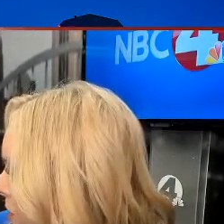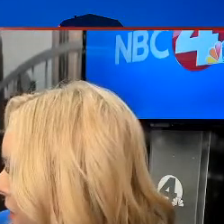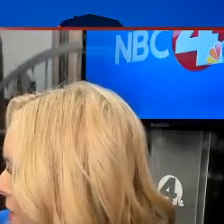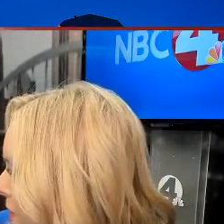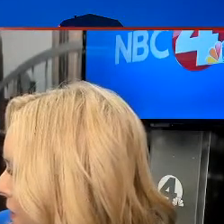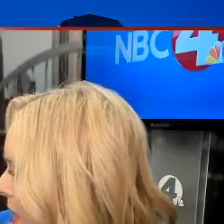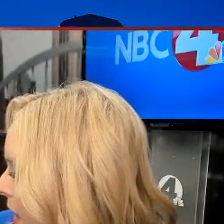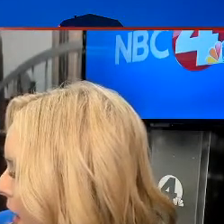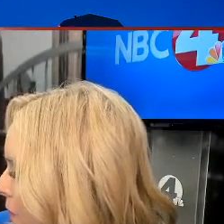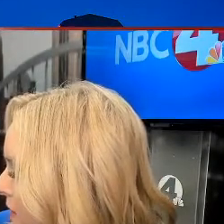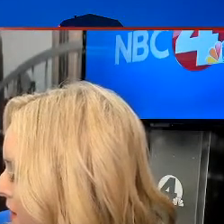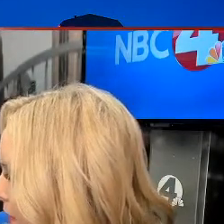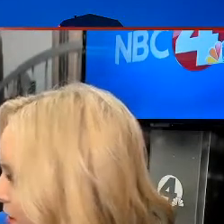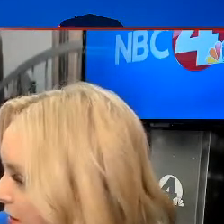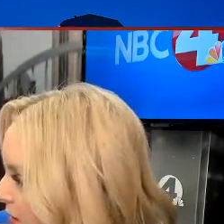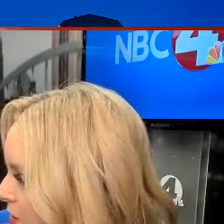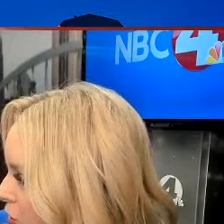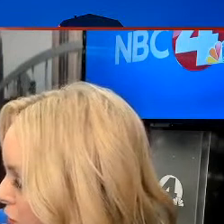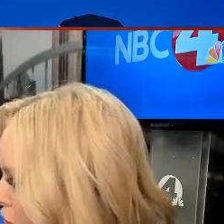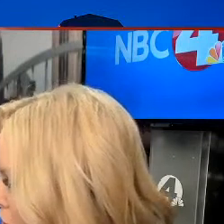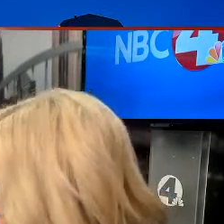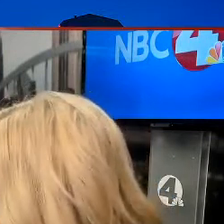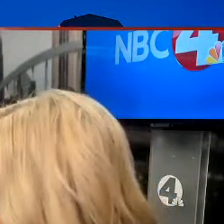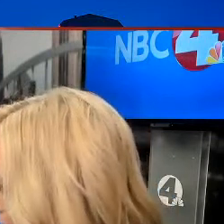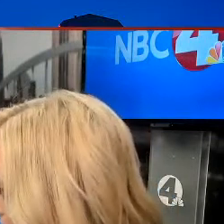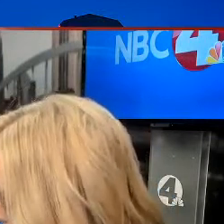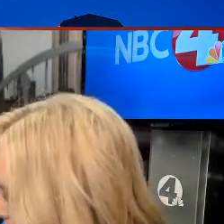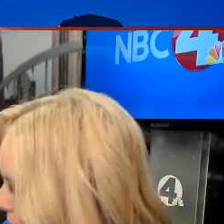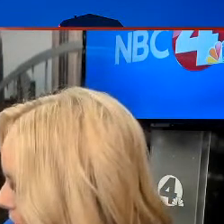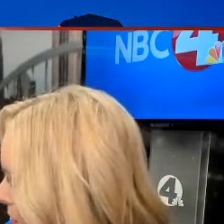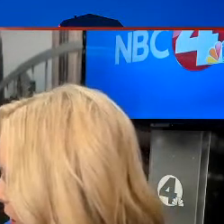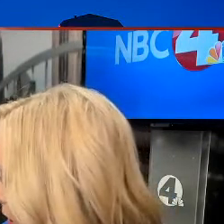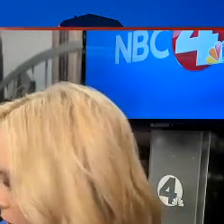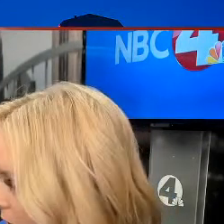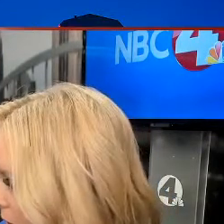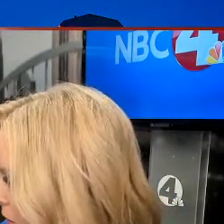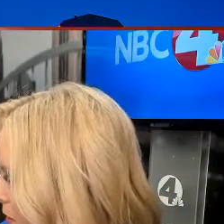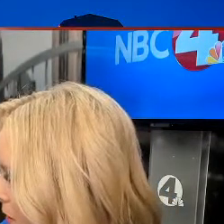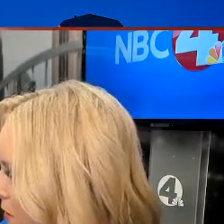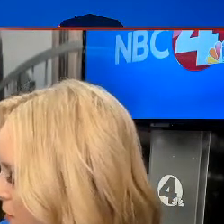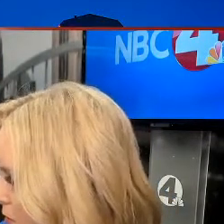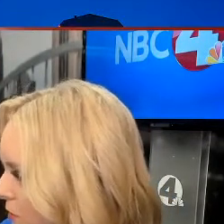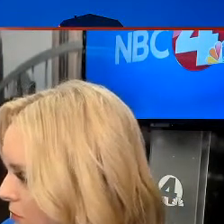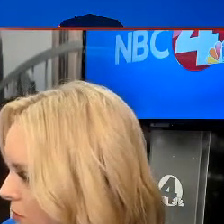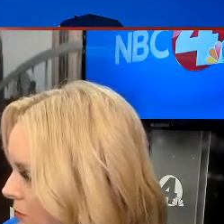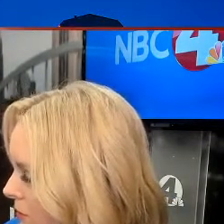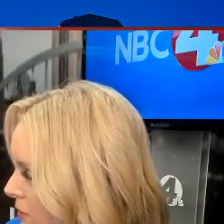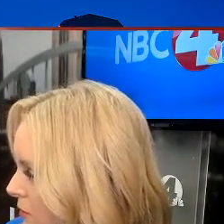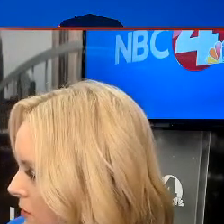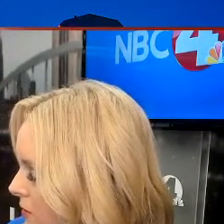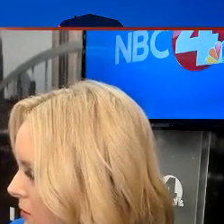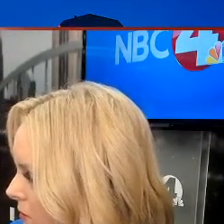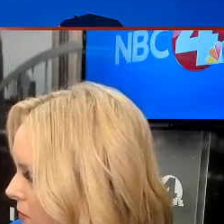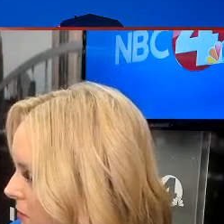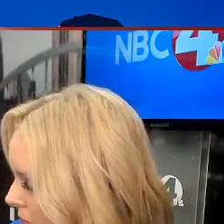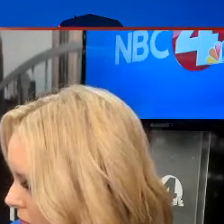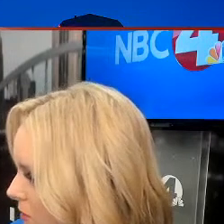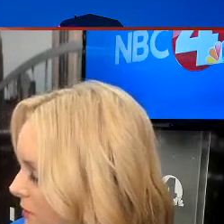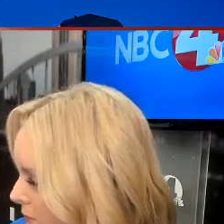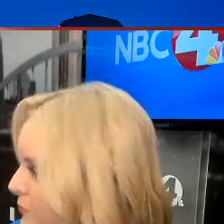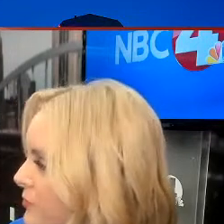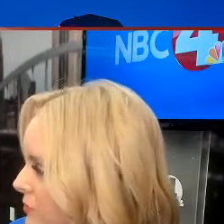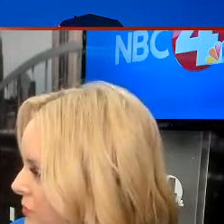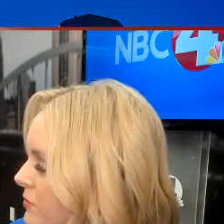would support them if they didn't have a season to sue the Big Ten. It'll honestly be very interesting what ultimately